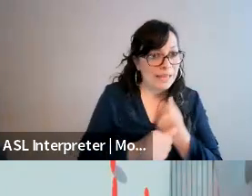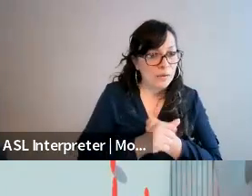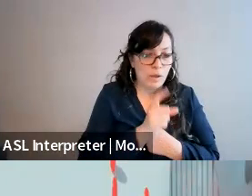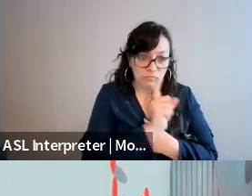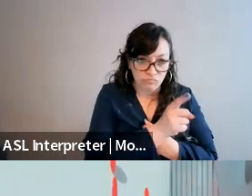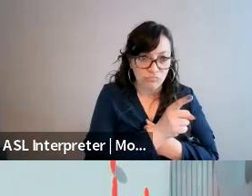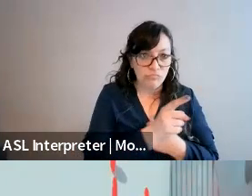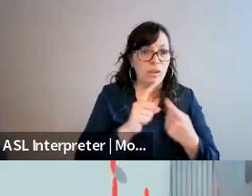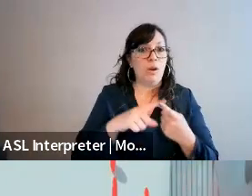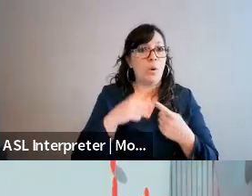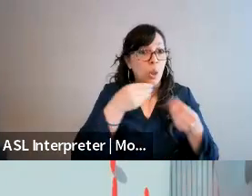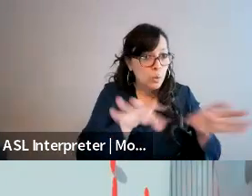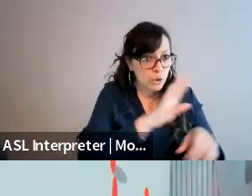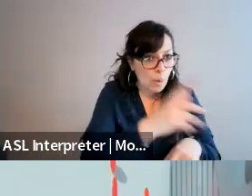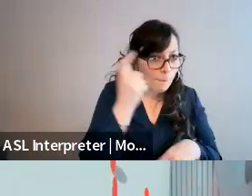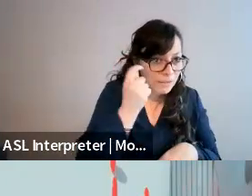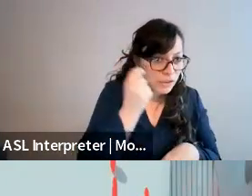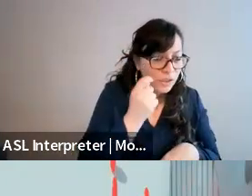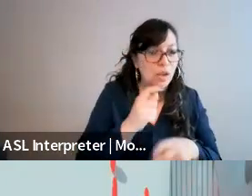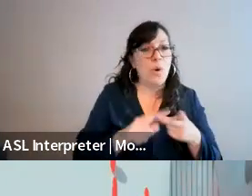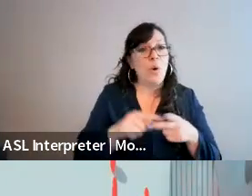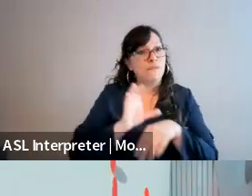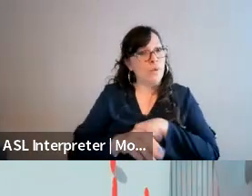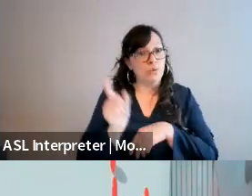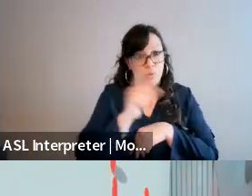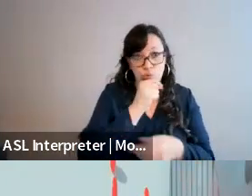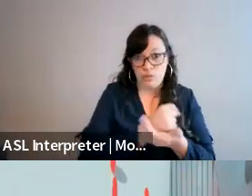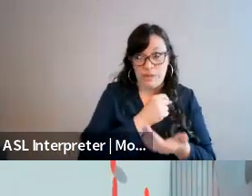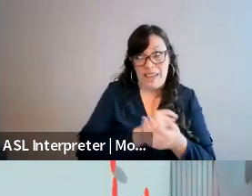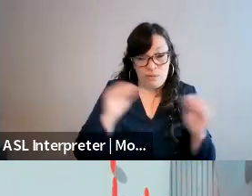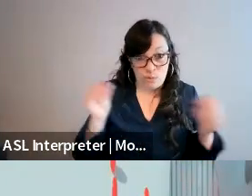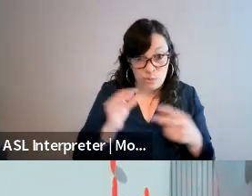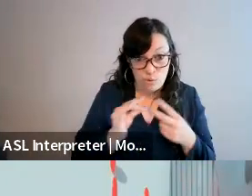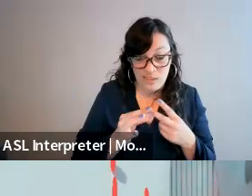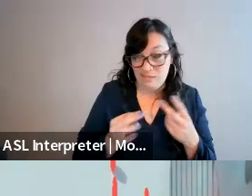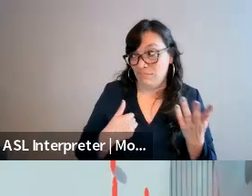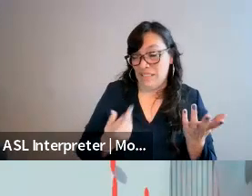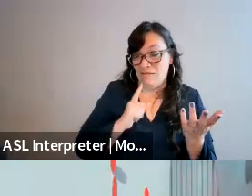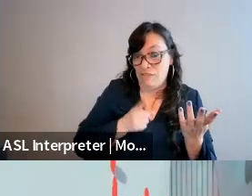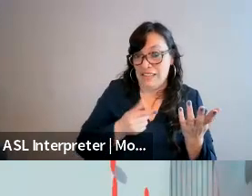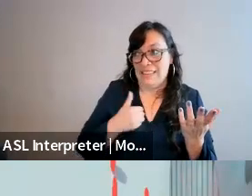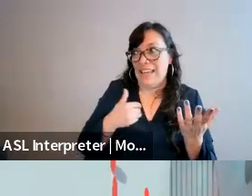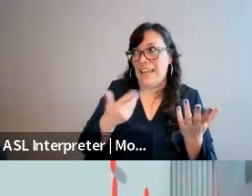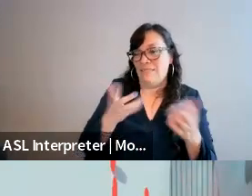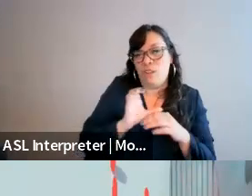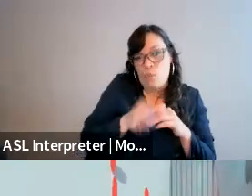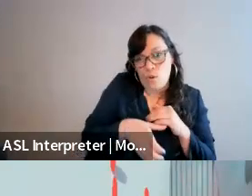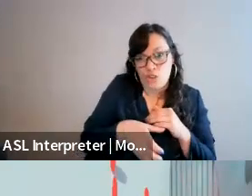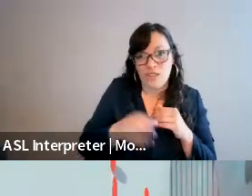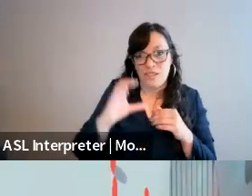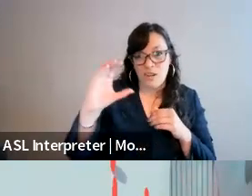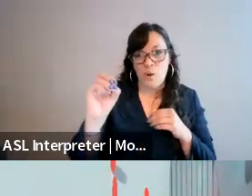or pension loss and being forced into treatment. So technically they're not an involuntary patient, but they're still under coercion. And I found